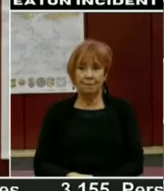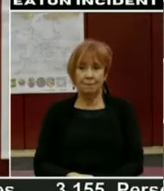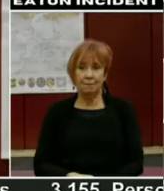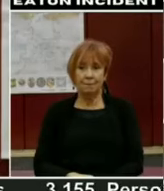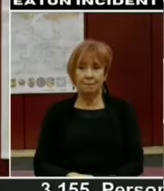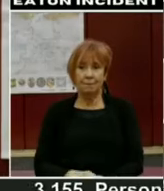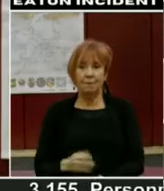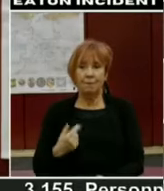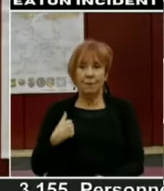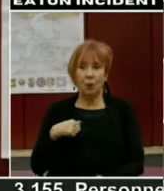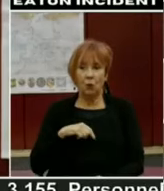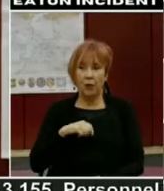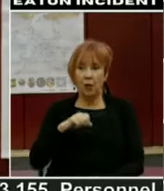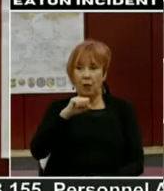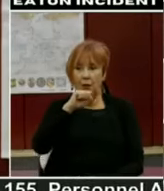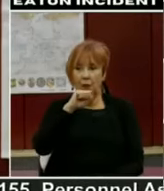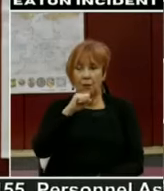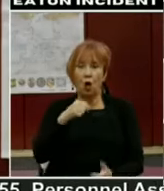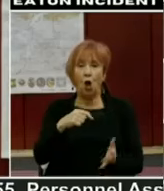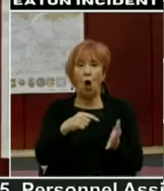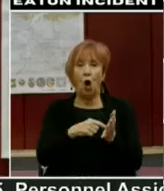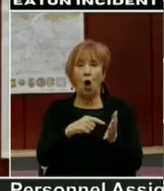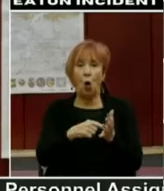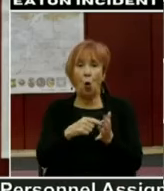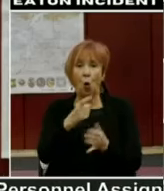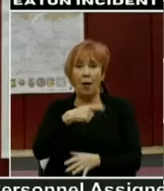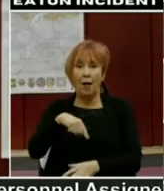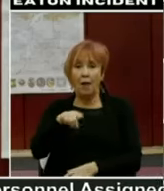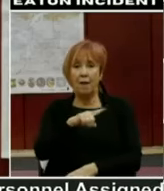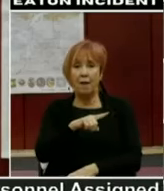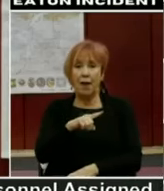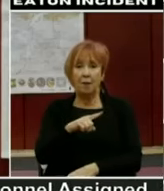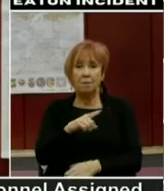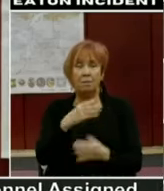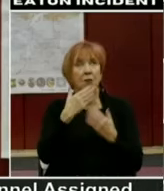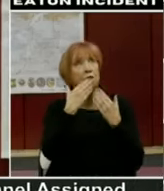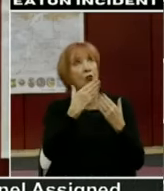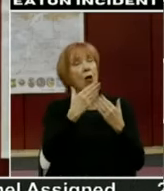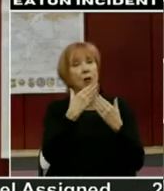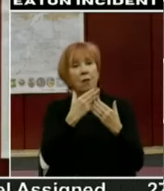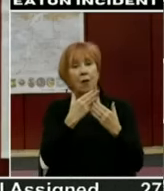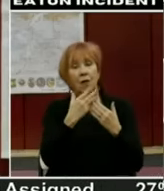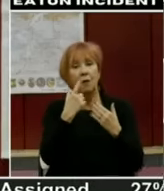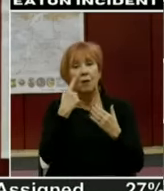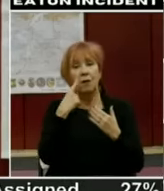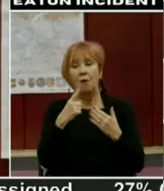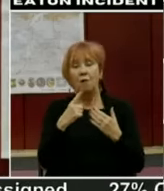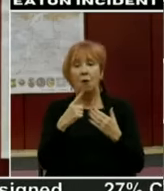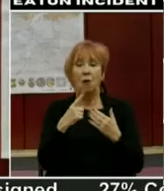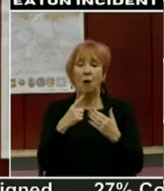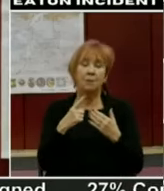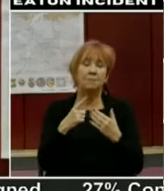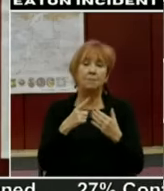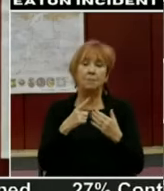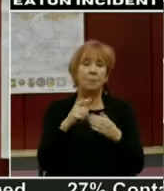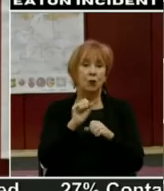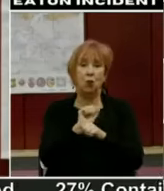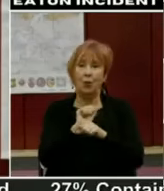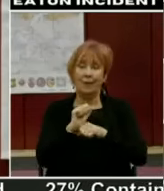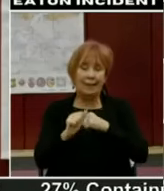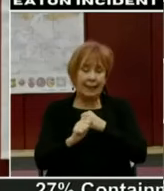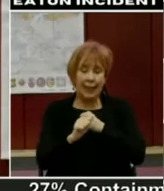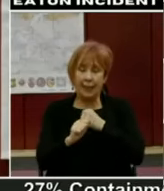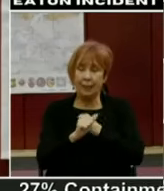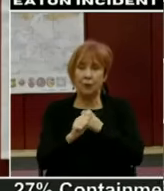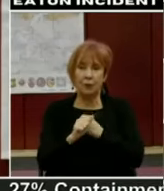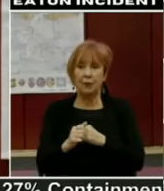we all owe them a huge debt of gratitude for putting their lives on their lines for all of us every single day, round the clock.